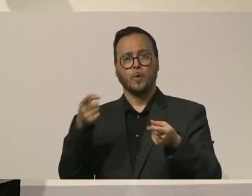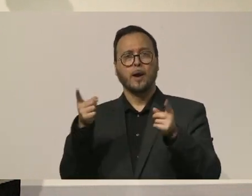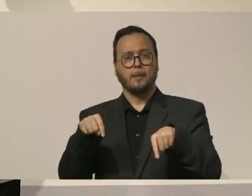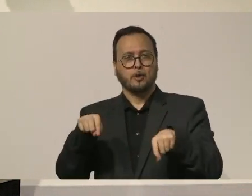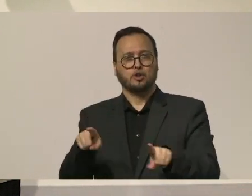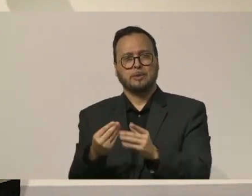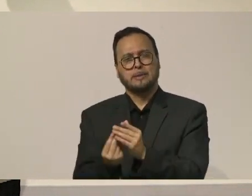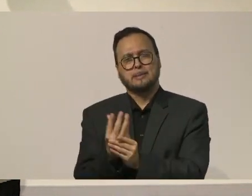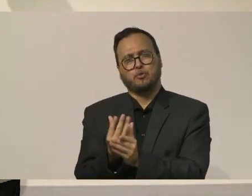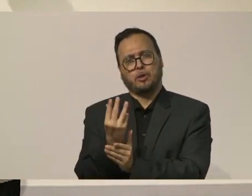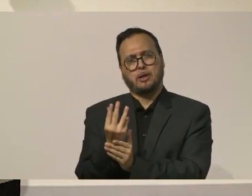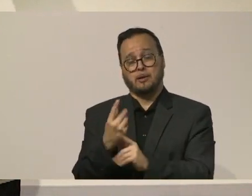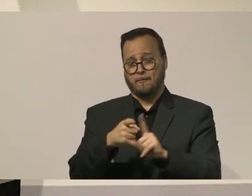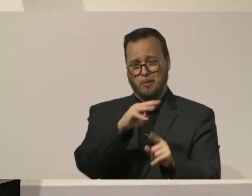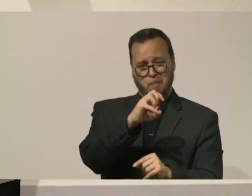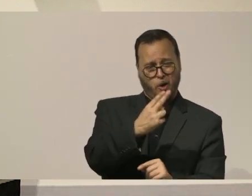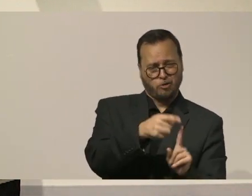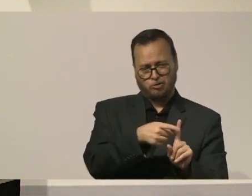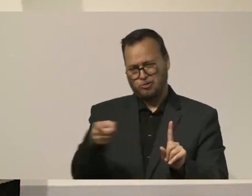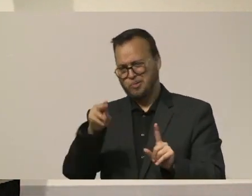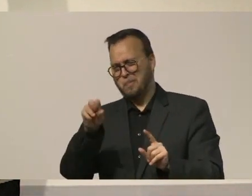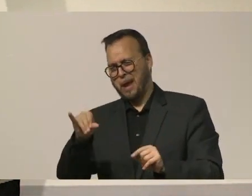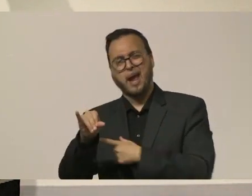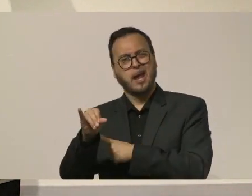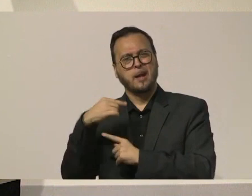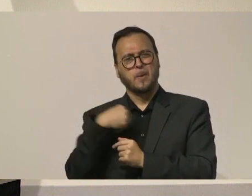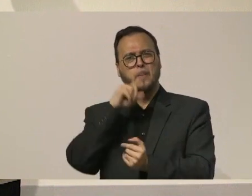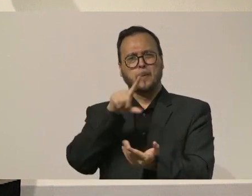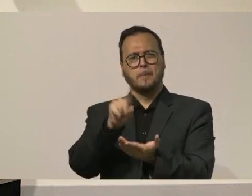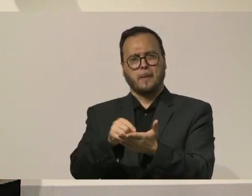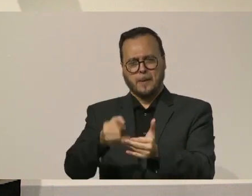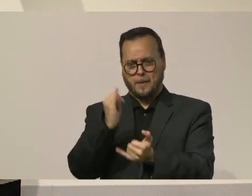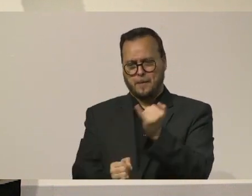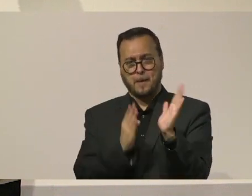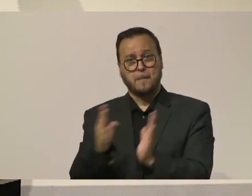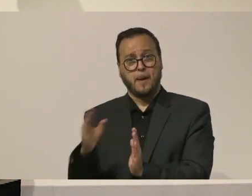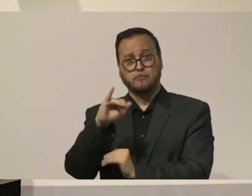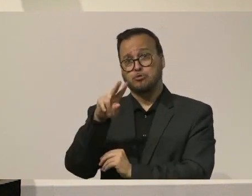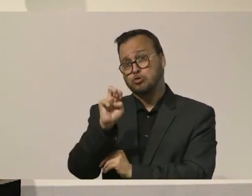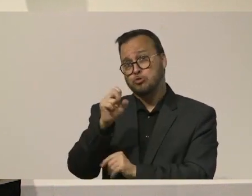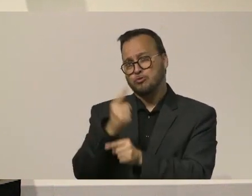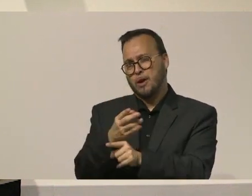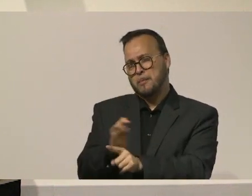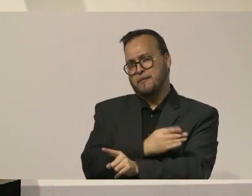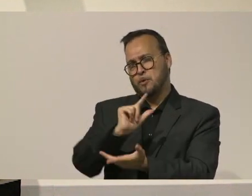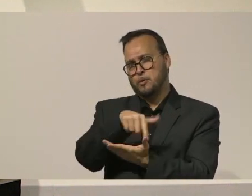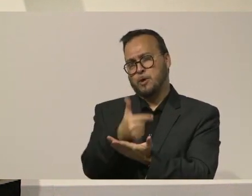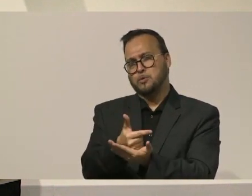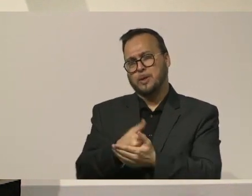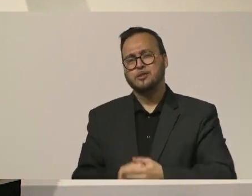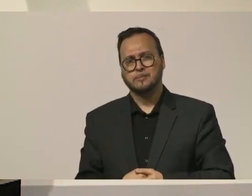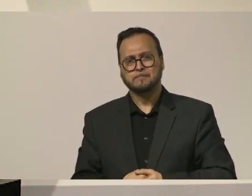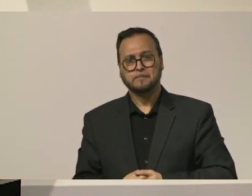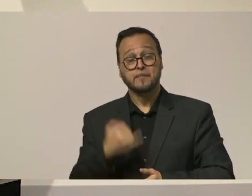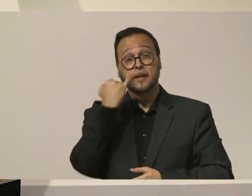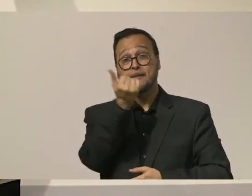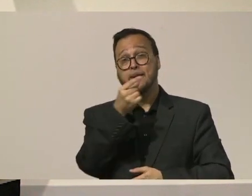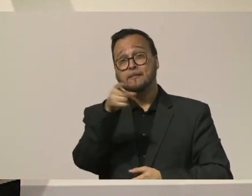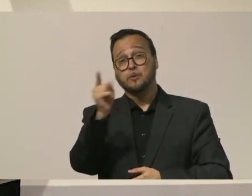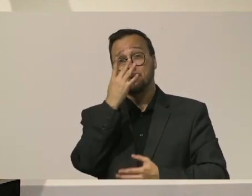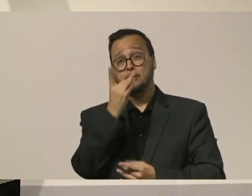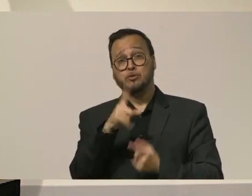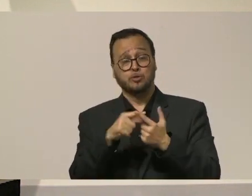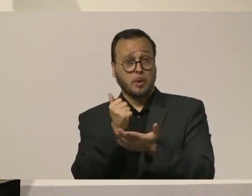the spring from March to May, and we'll publish the final plan in June right before graduation. If any of you are interested in helping